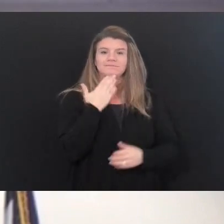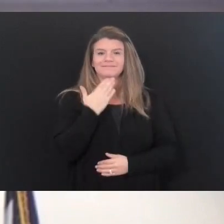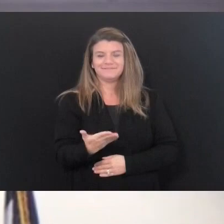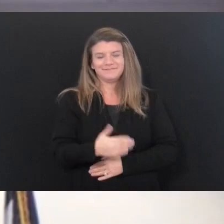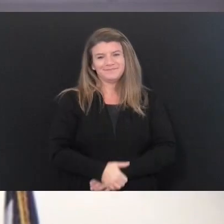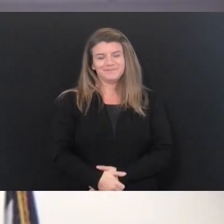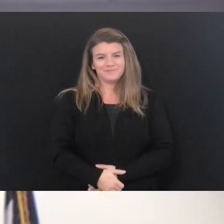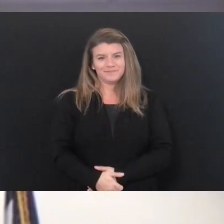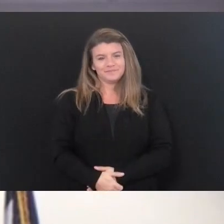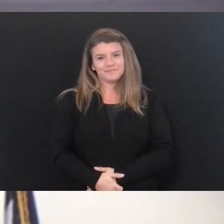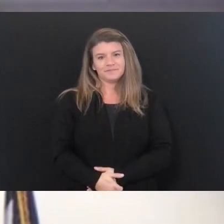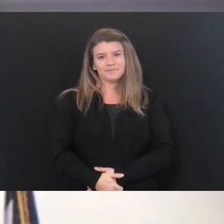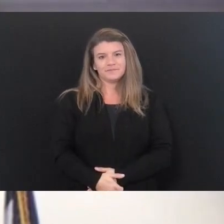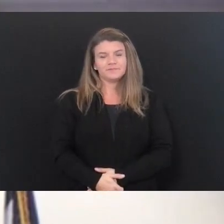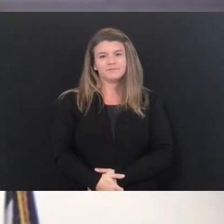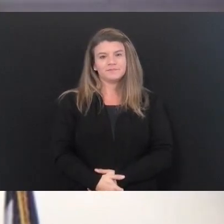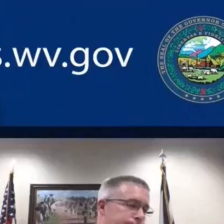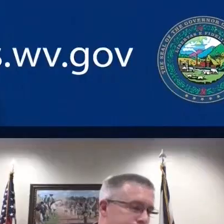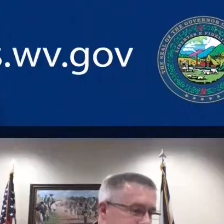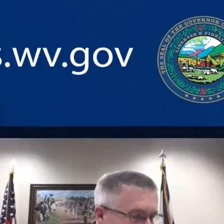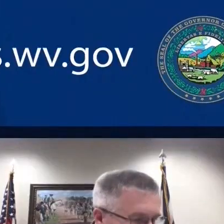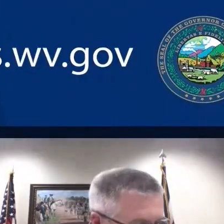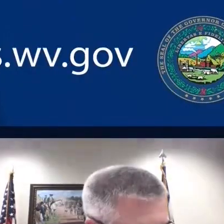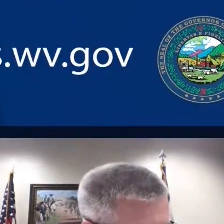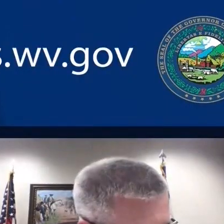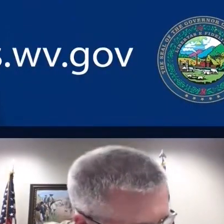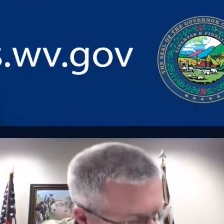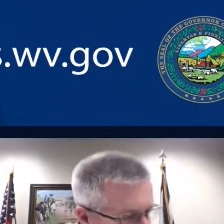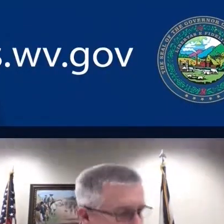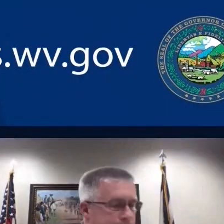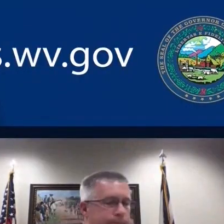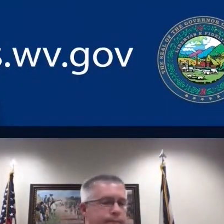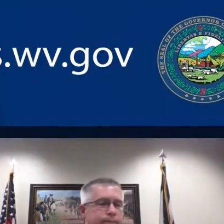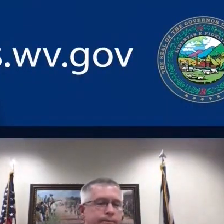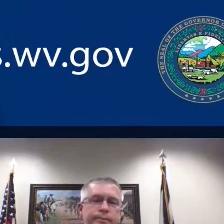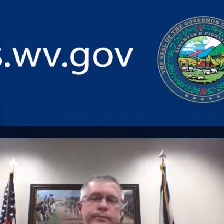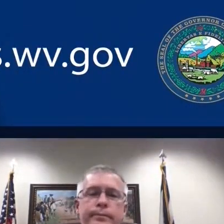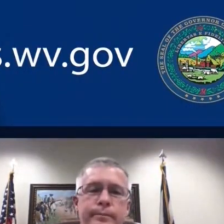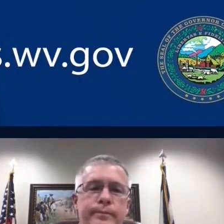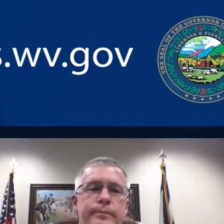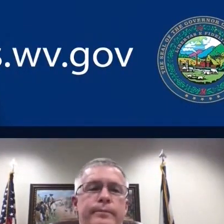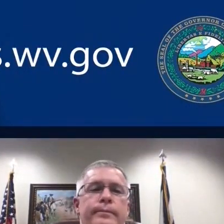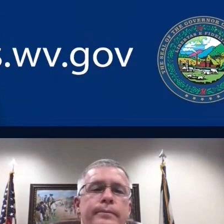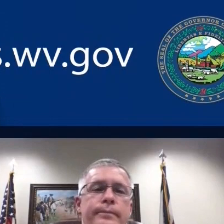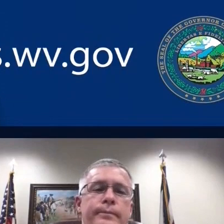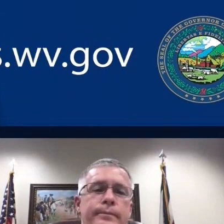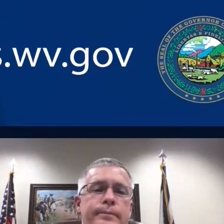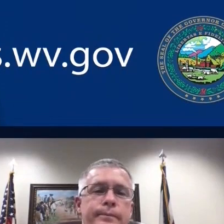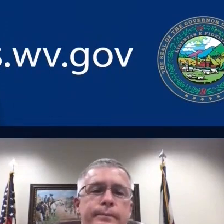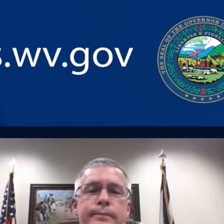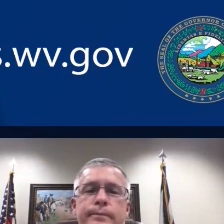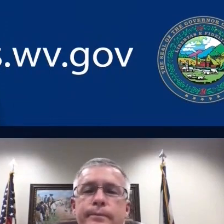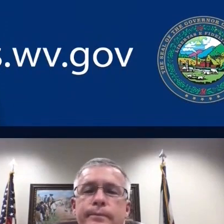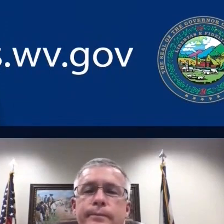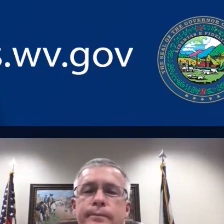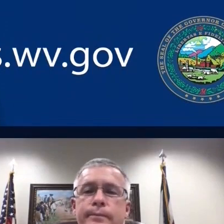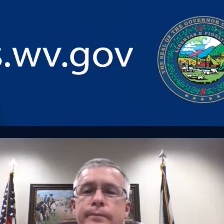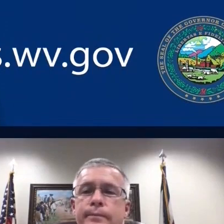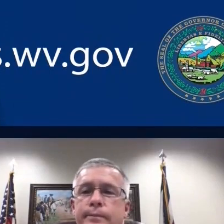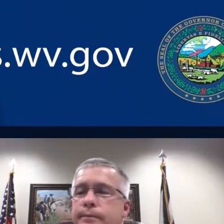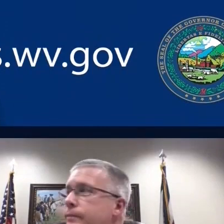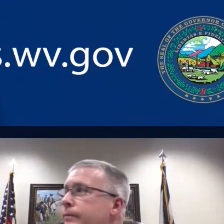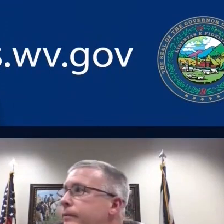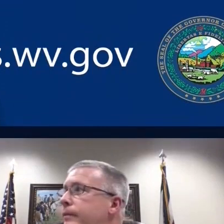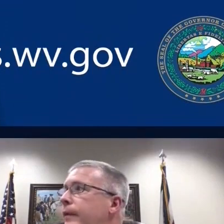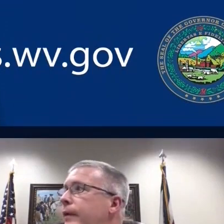much. All right, thank you, General. Once again, we're holding today's briefing with media members joining us virtually to practice good social distancing.